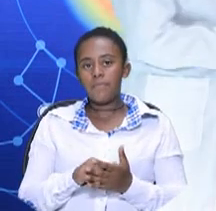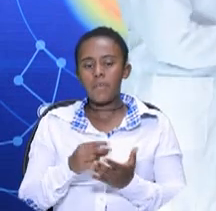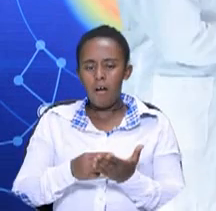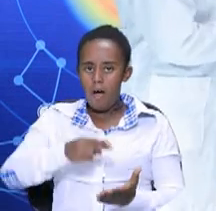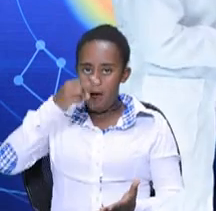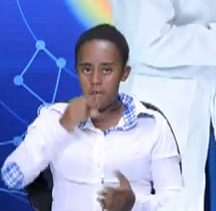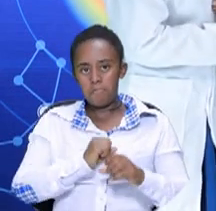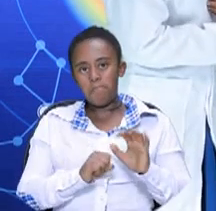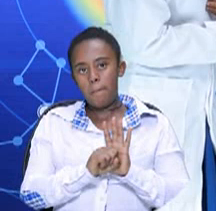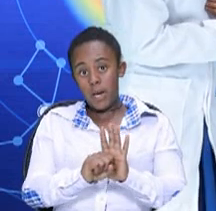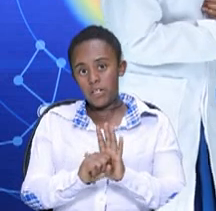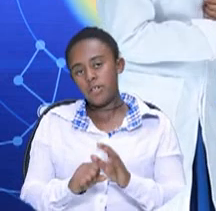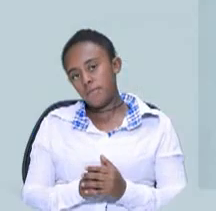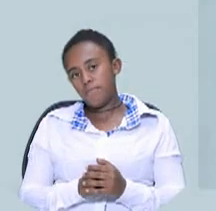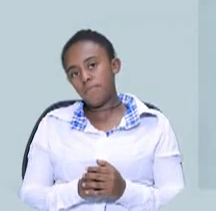pressure.